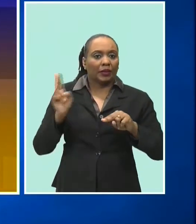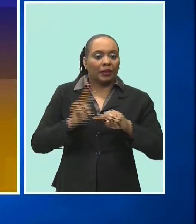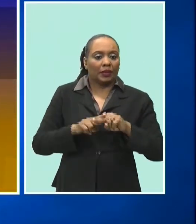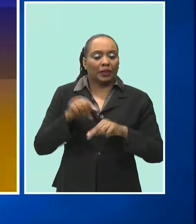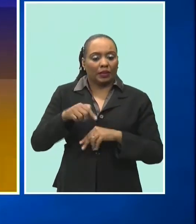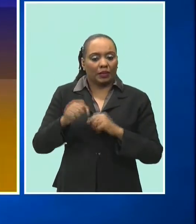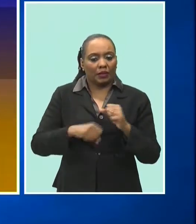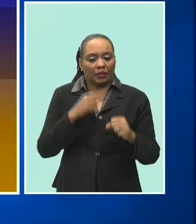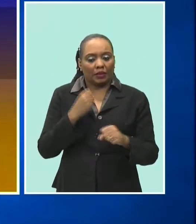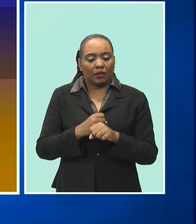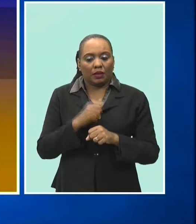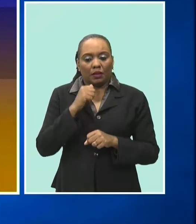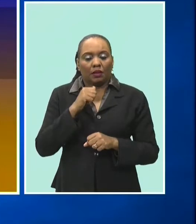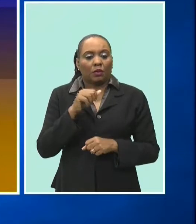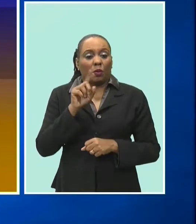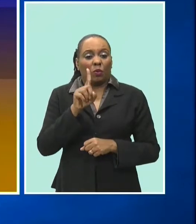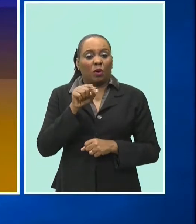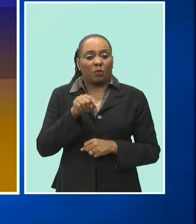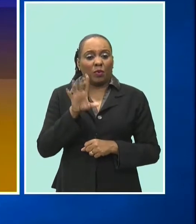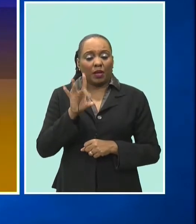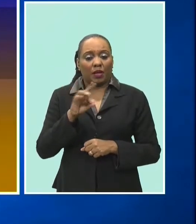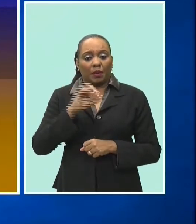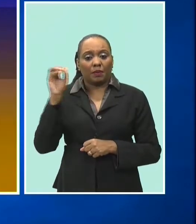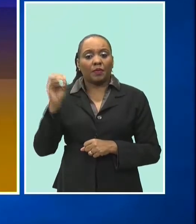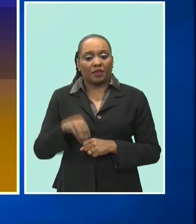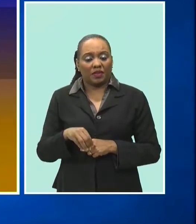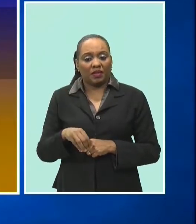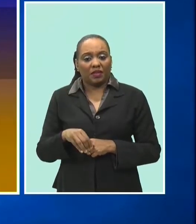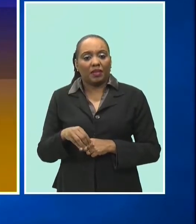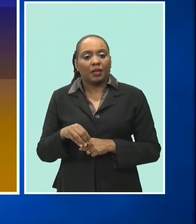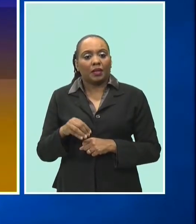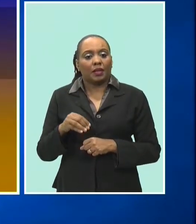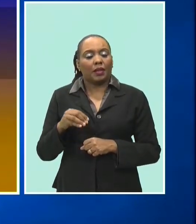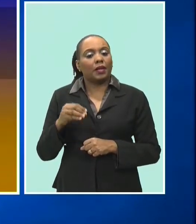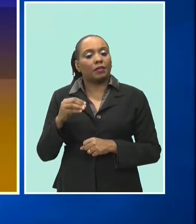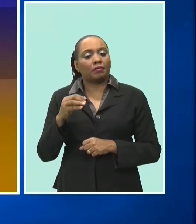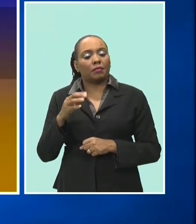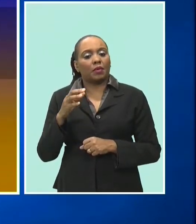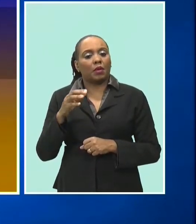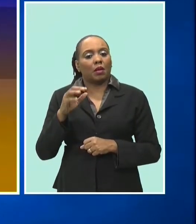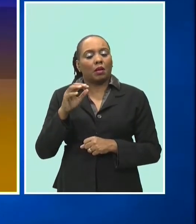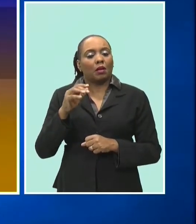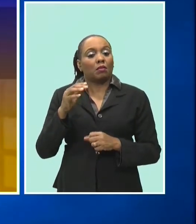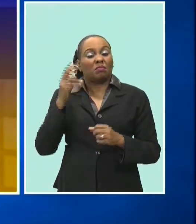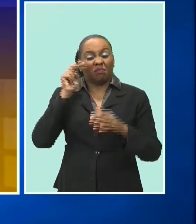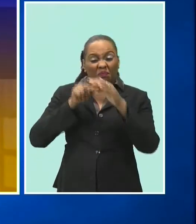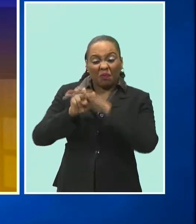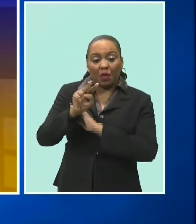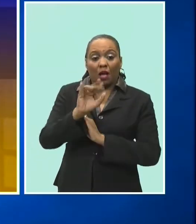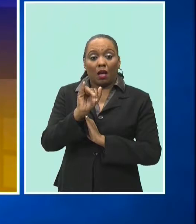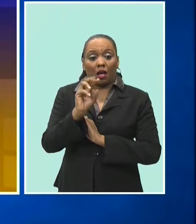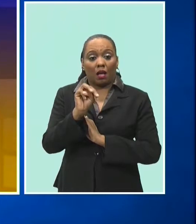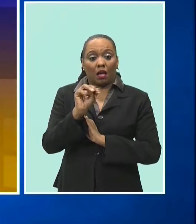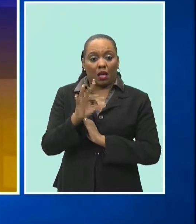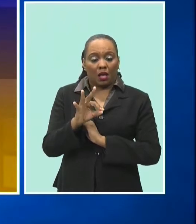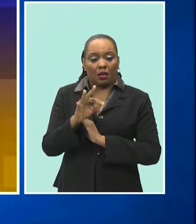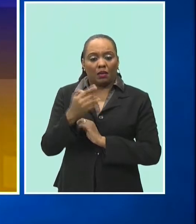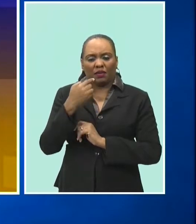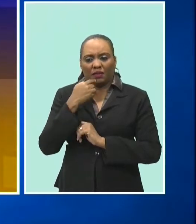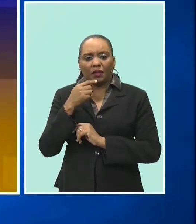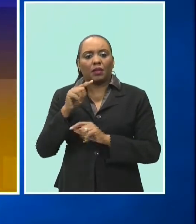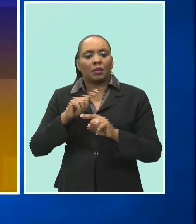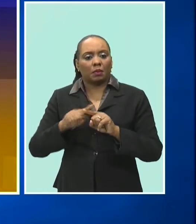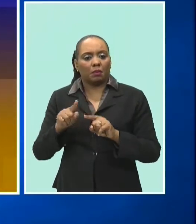exceeding 1.8% through 2024 as predicted by the IMF. Stayover arrivals through